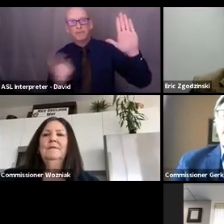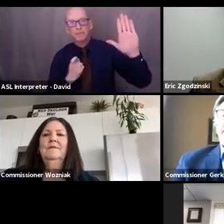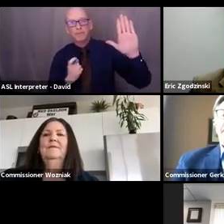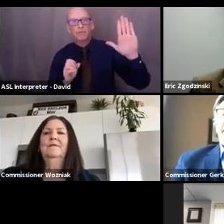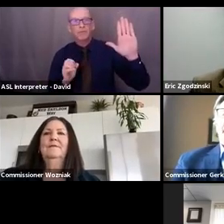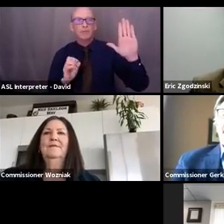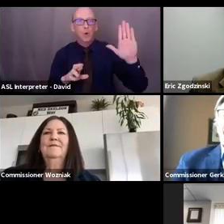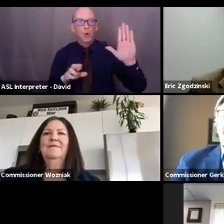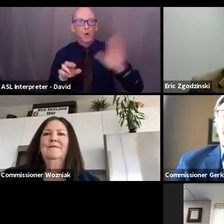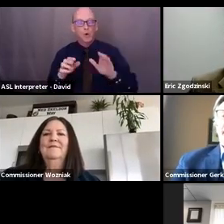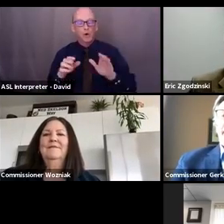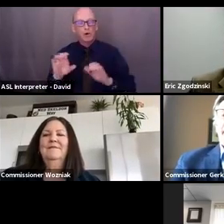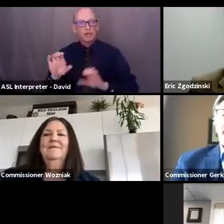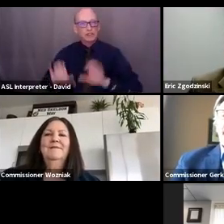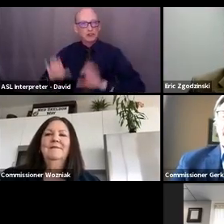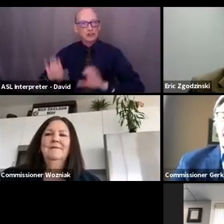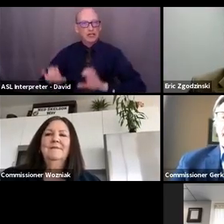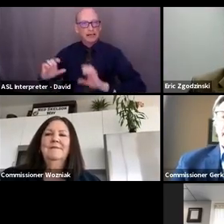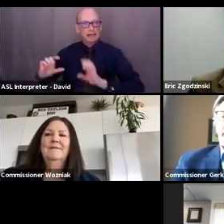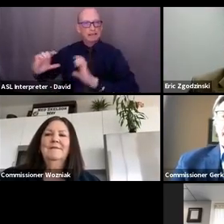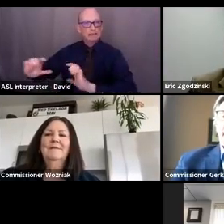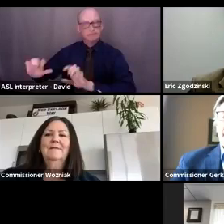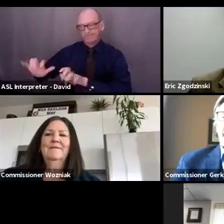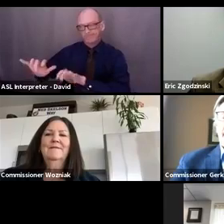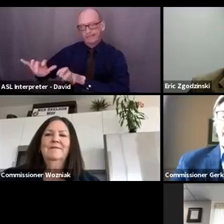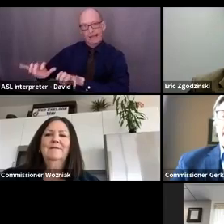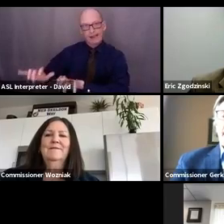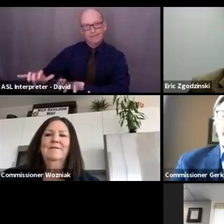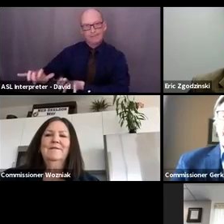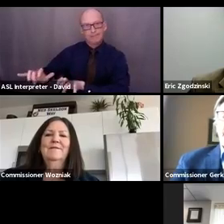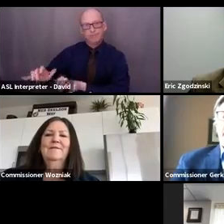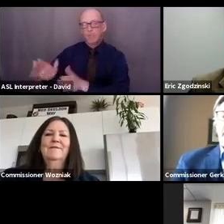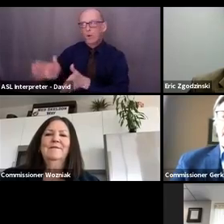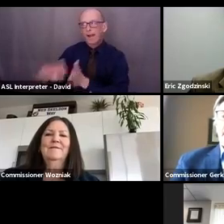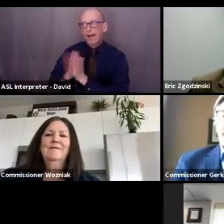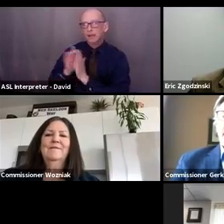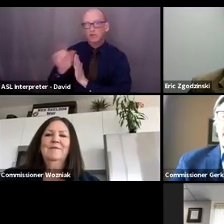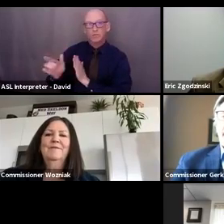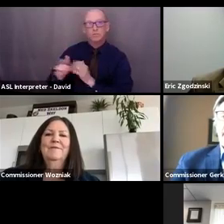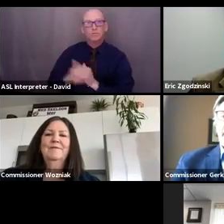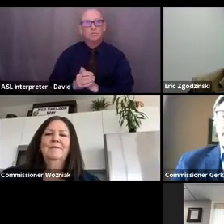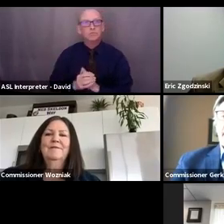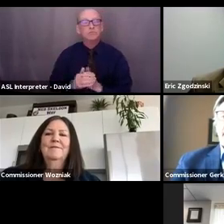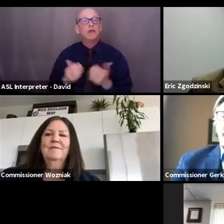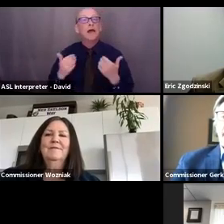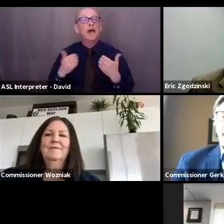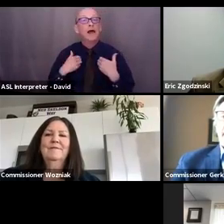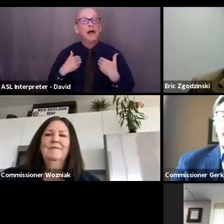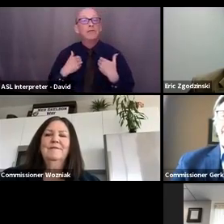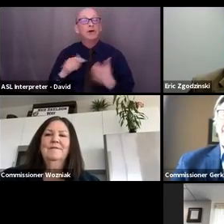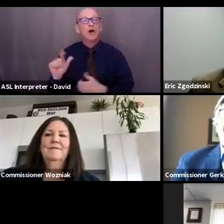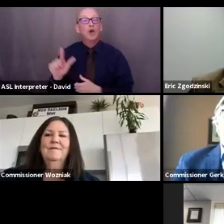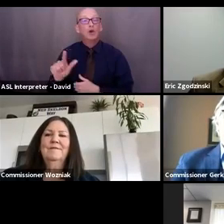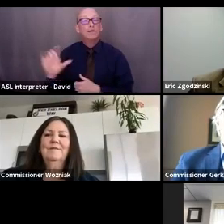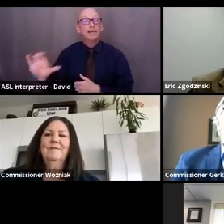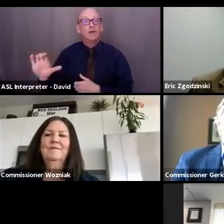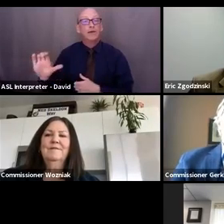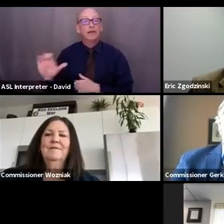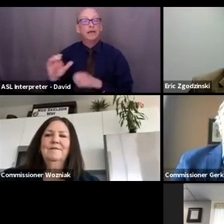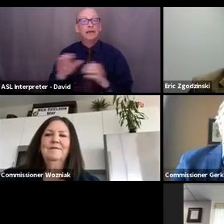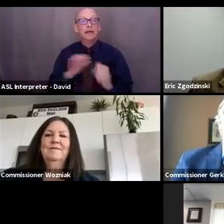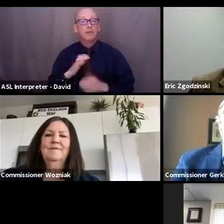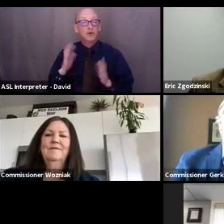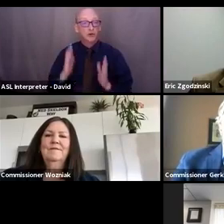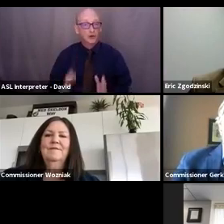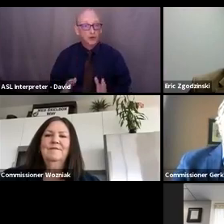you can type your question in the chat and we will ask for you. We have with us today our Lucas County Commissioners, our